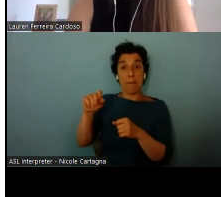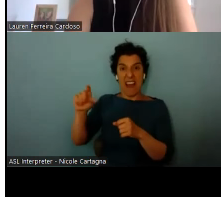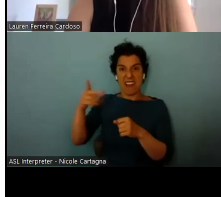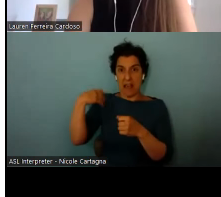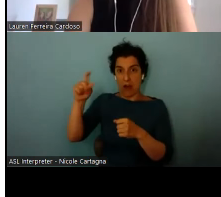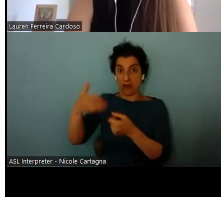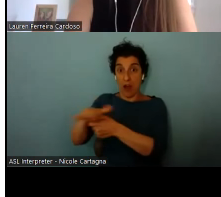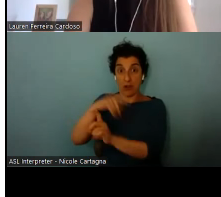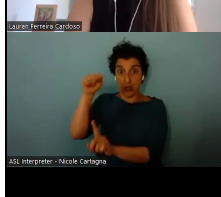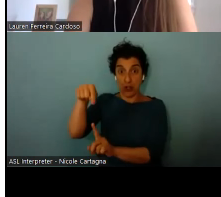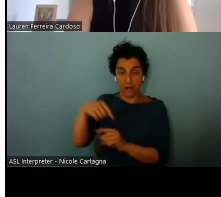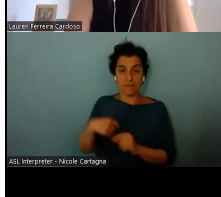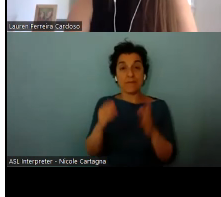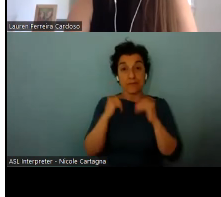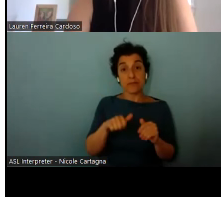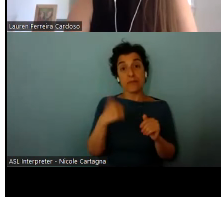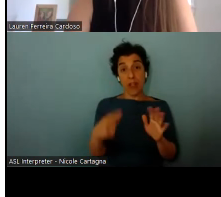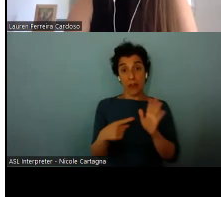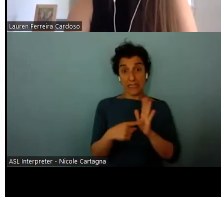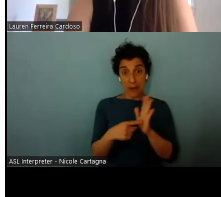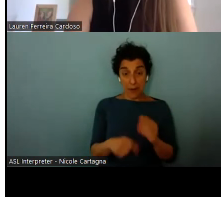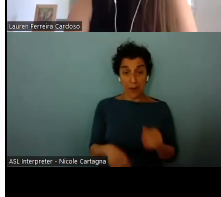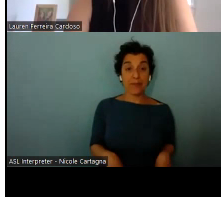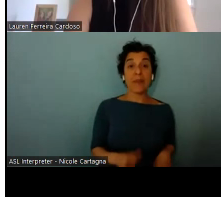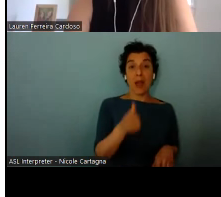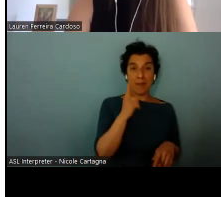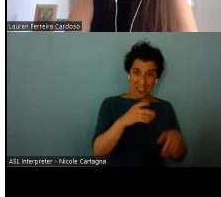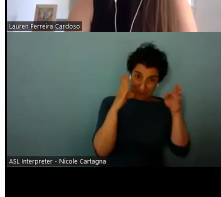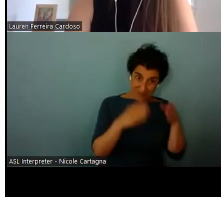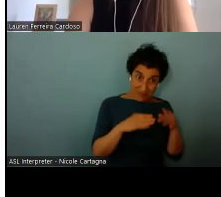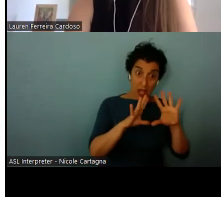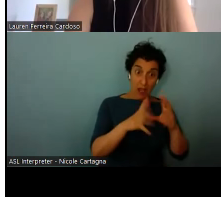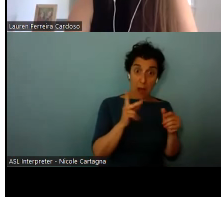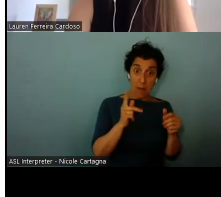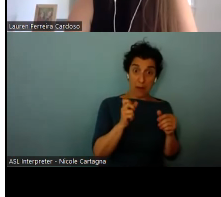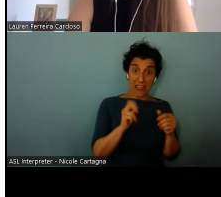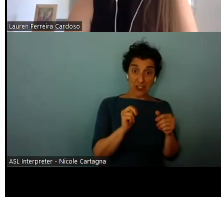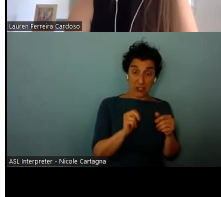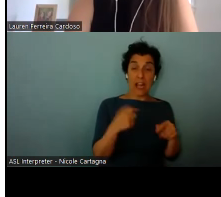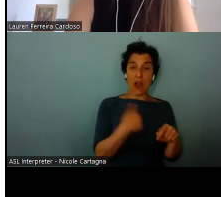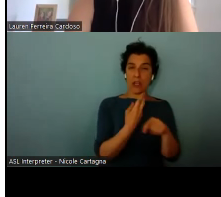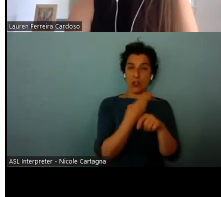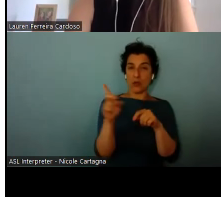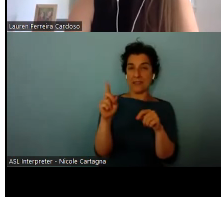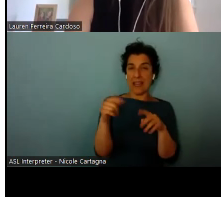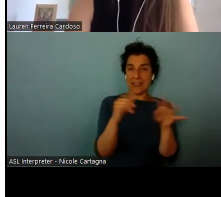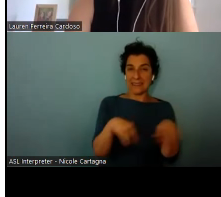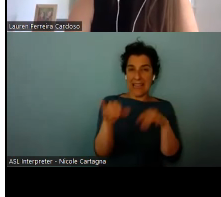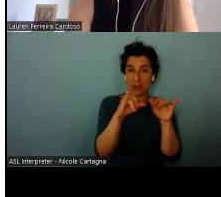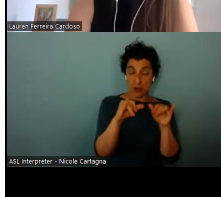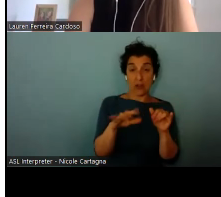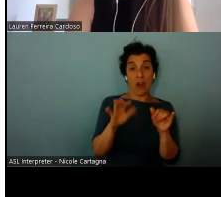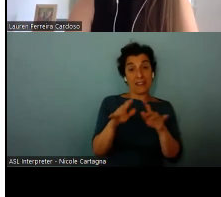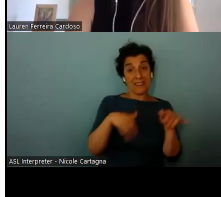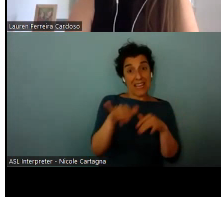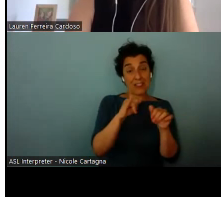Another example is, again, because we were population focused and we use data standards that are granular, inclusive,